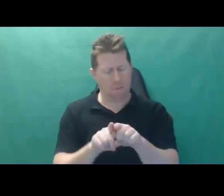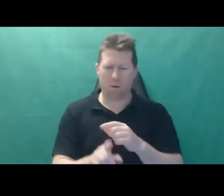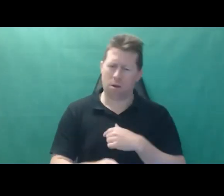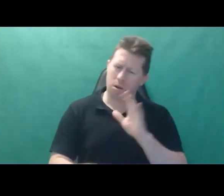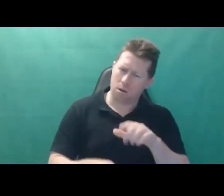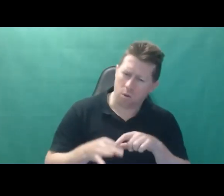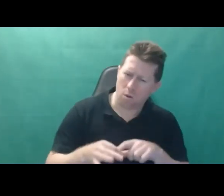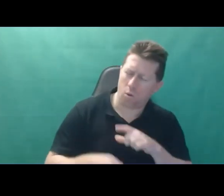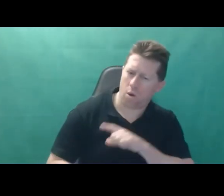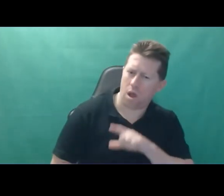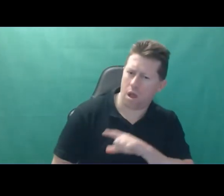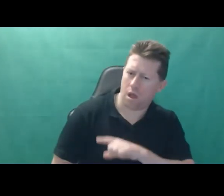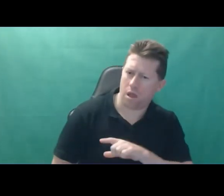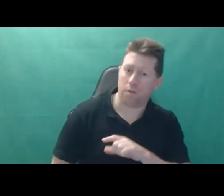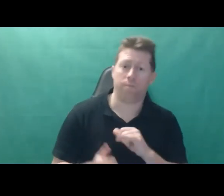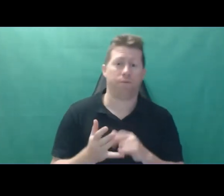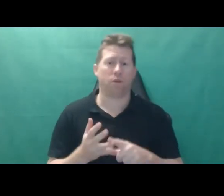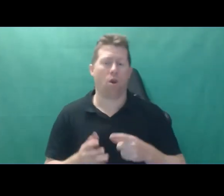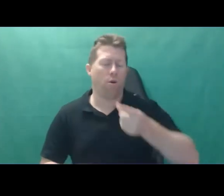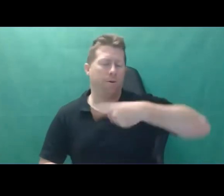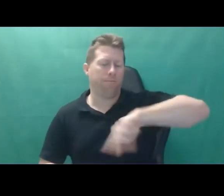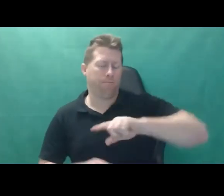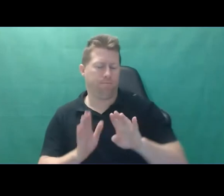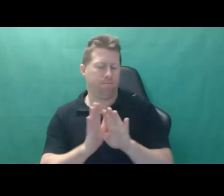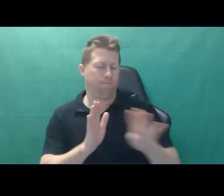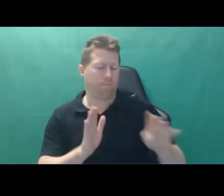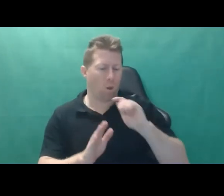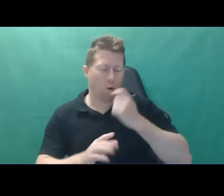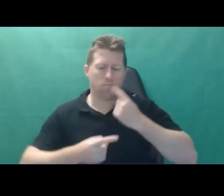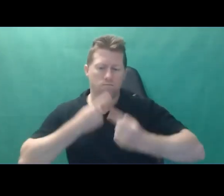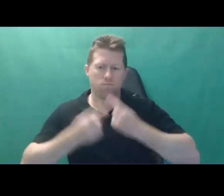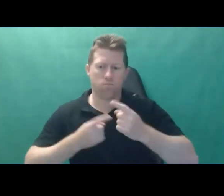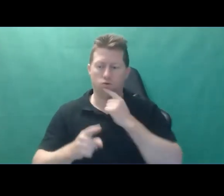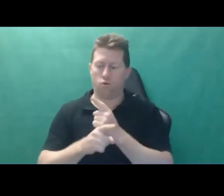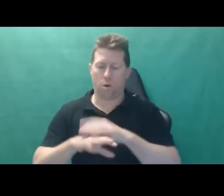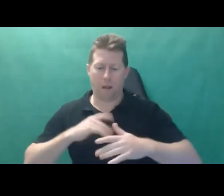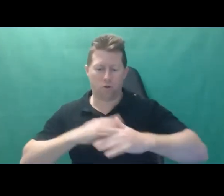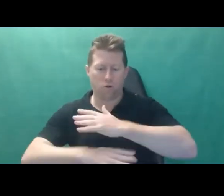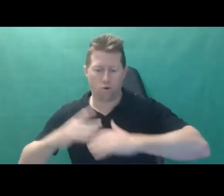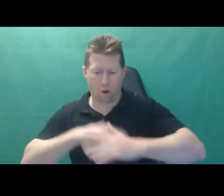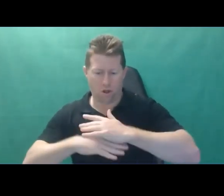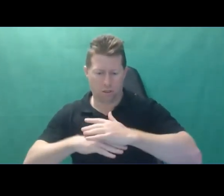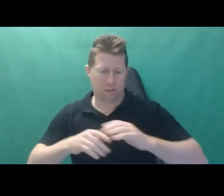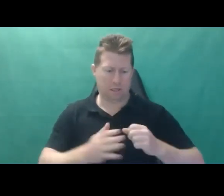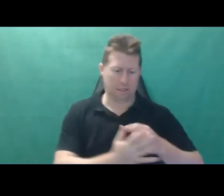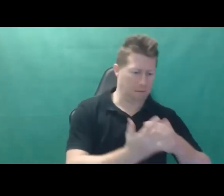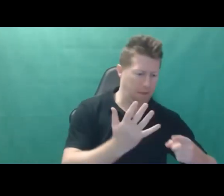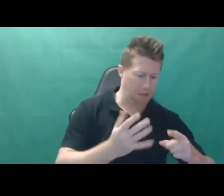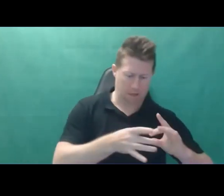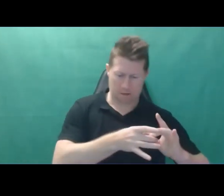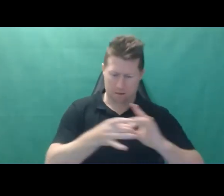So, while the rest of this panel will in more detail explore the relationship between sociology and disability, I want to document